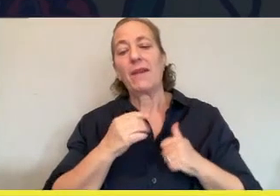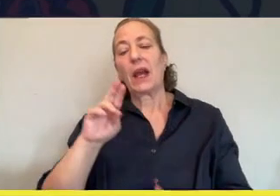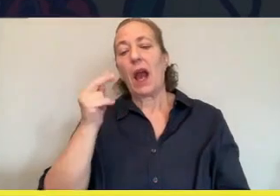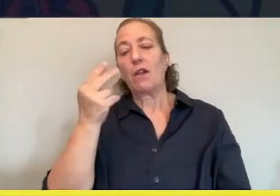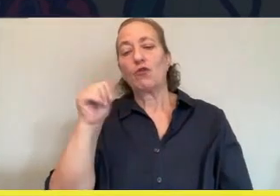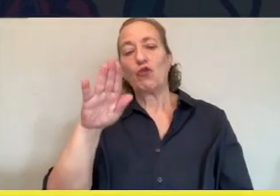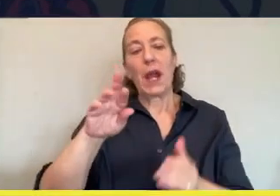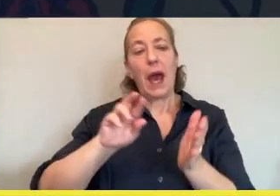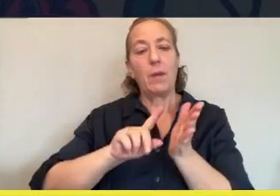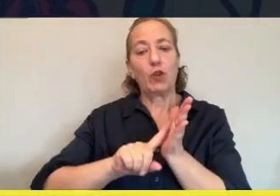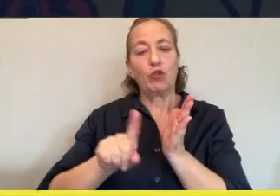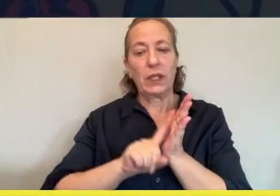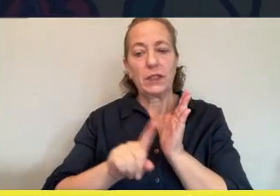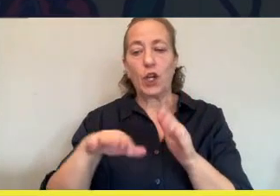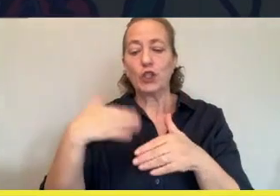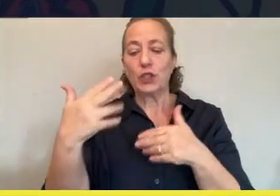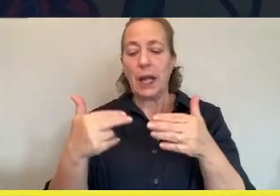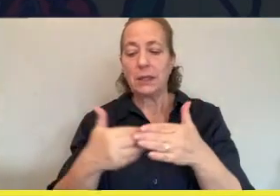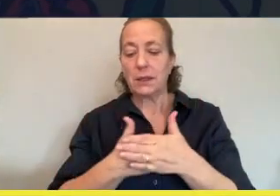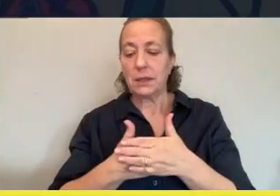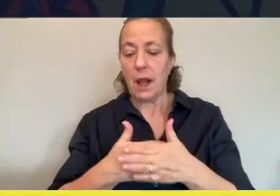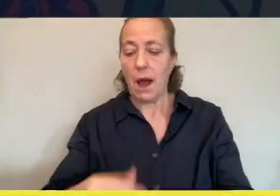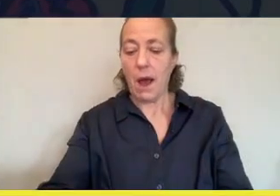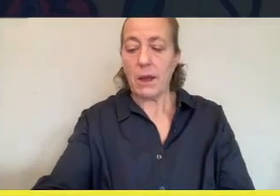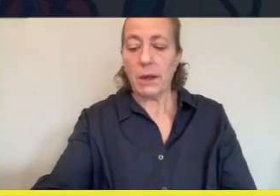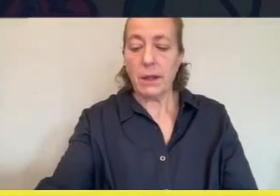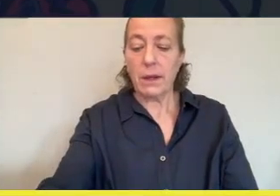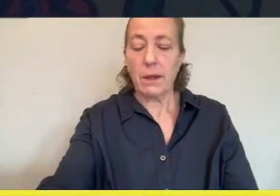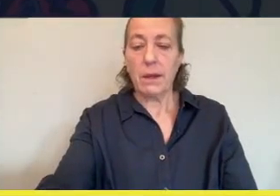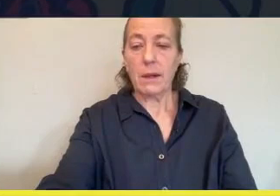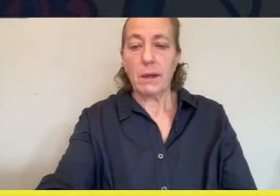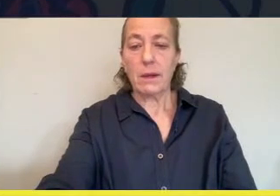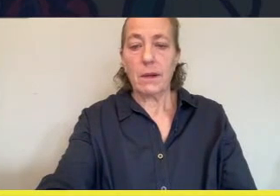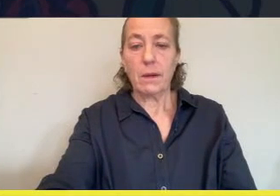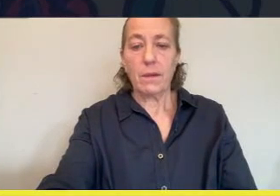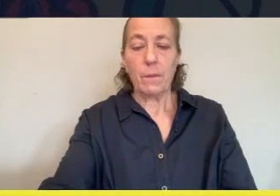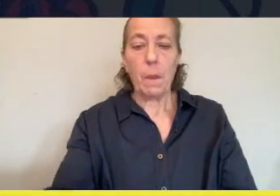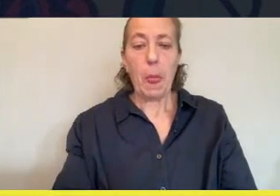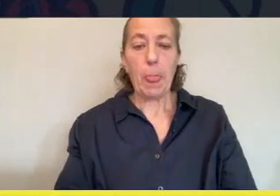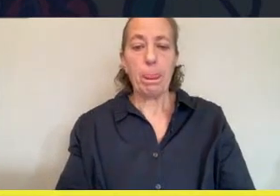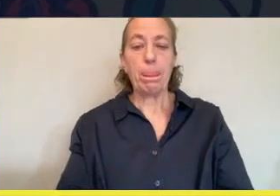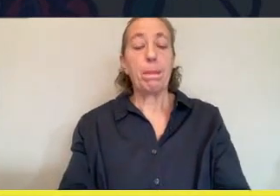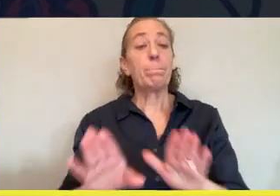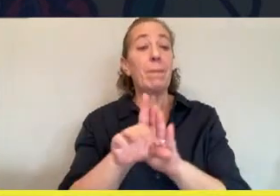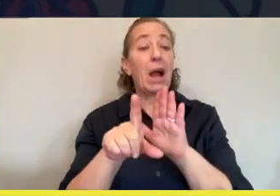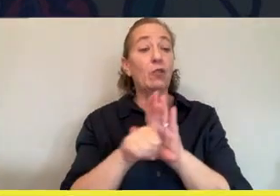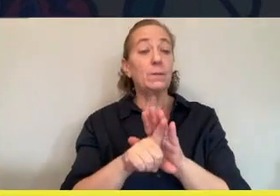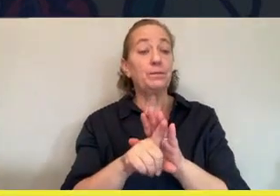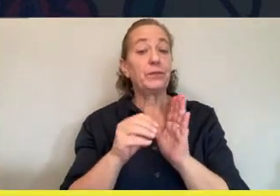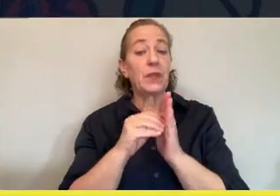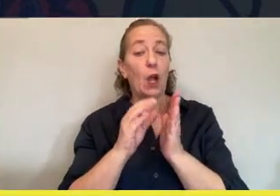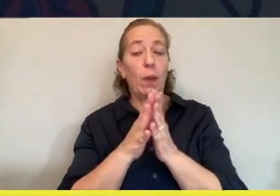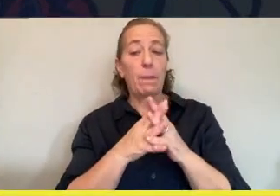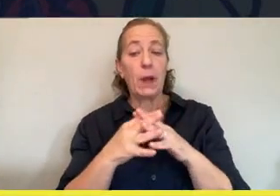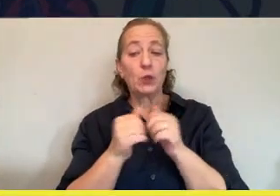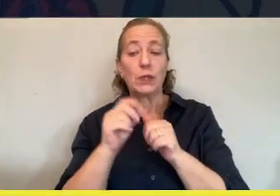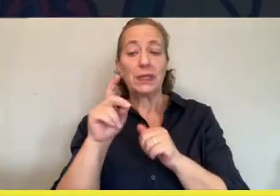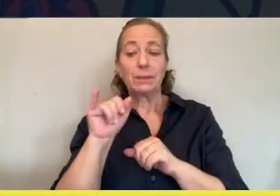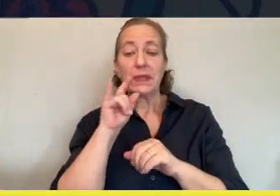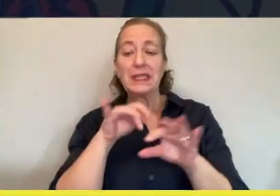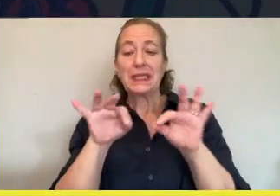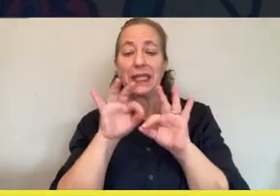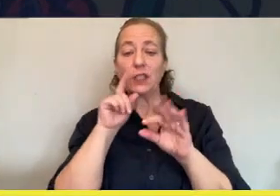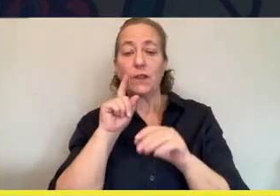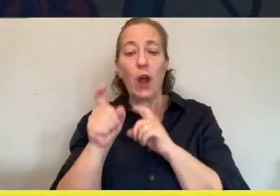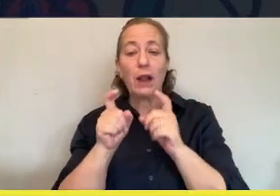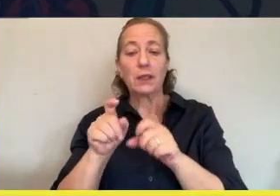Research. Next slide, please. A little bit of background. Documenting Americans with disabilities is essential for allocating